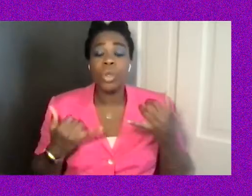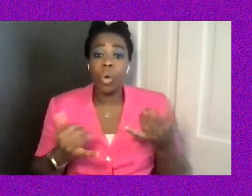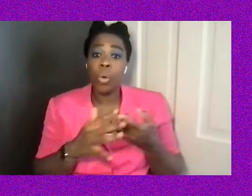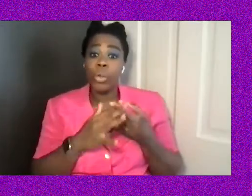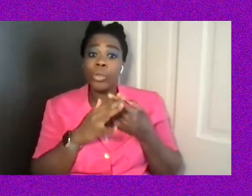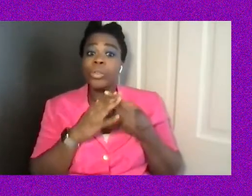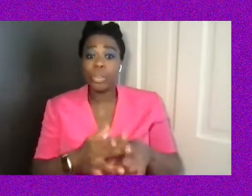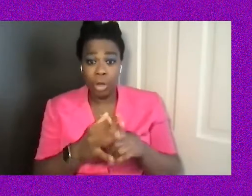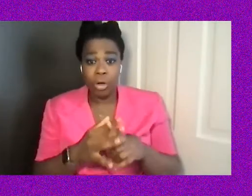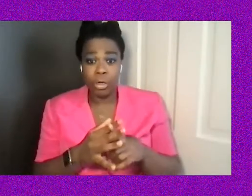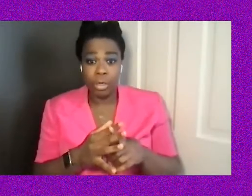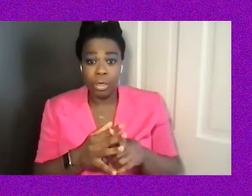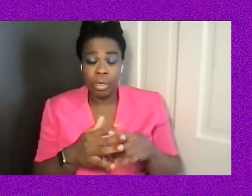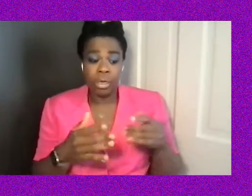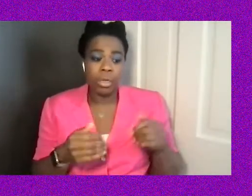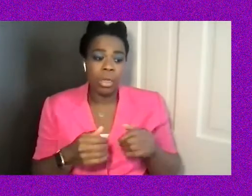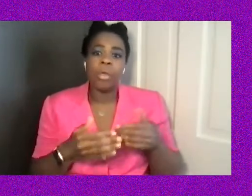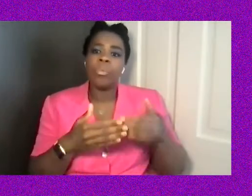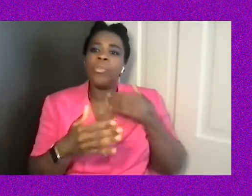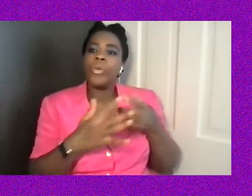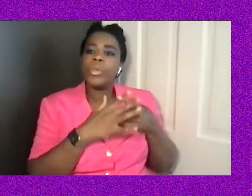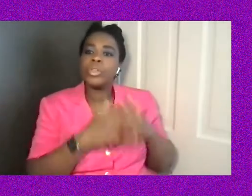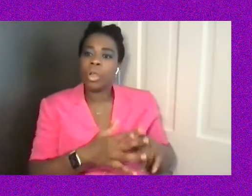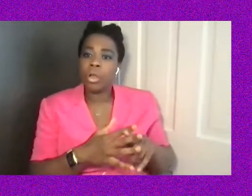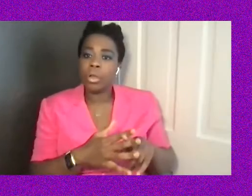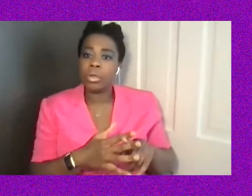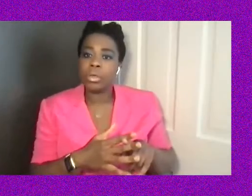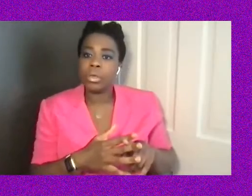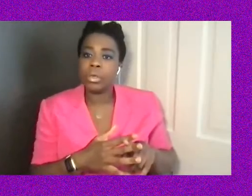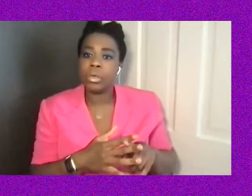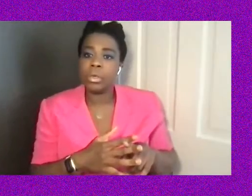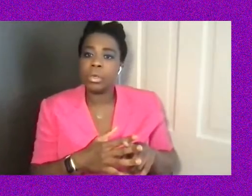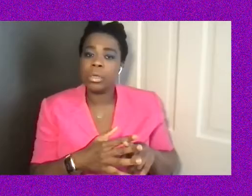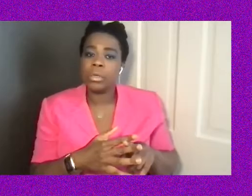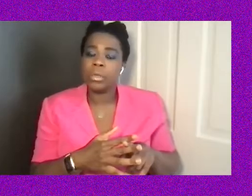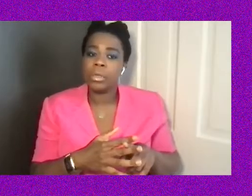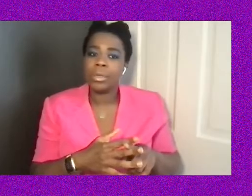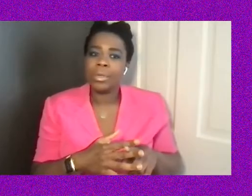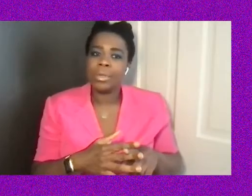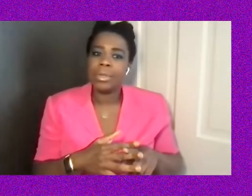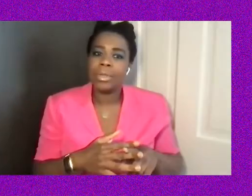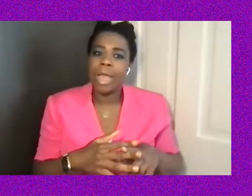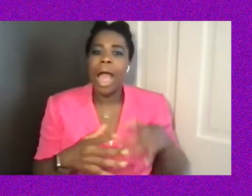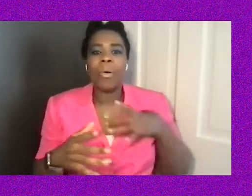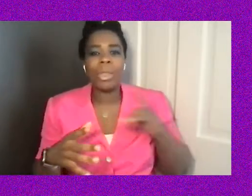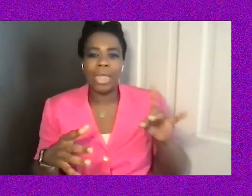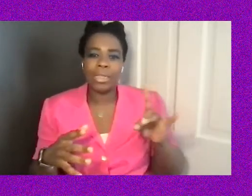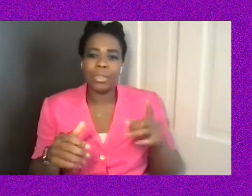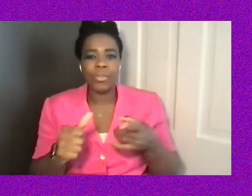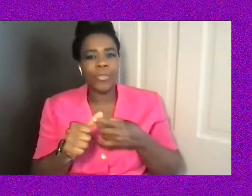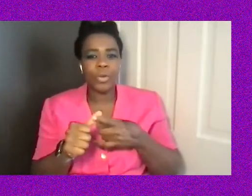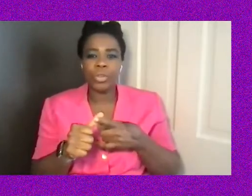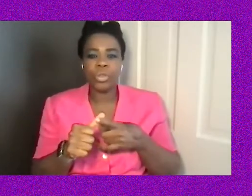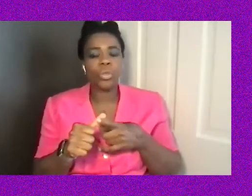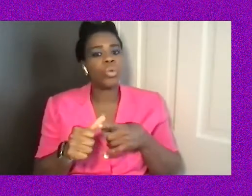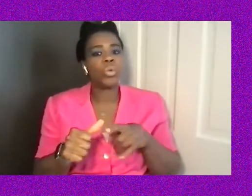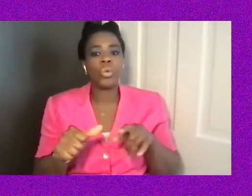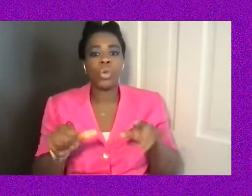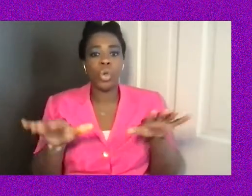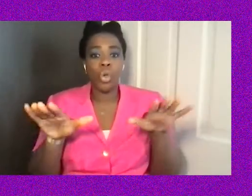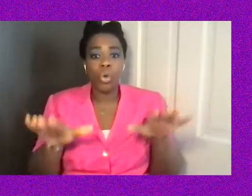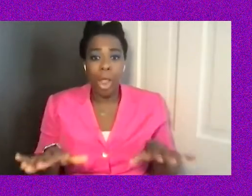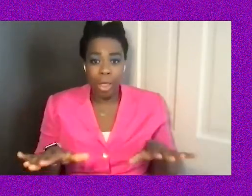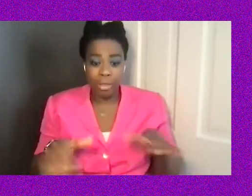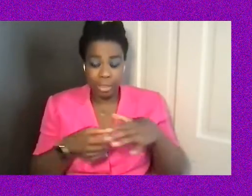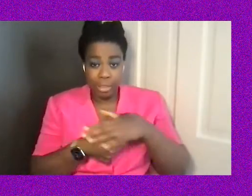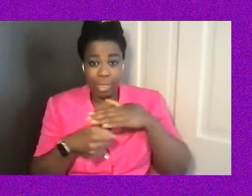Started off. Before we start, I would actually like to kind of ground ourselves in this space. We are closing